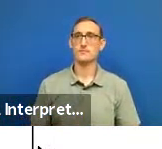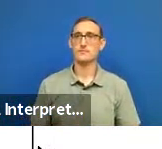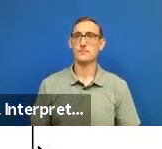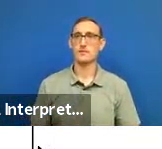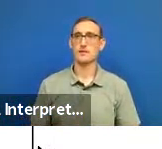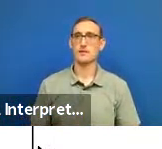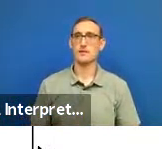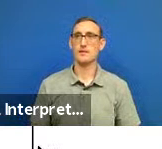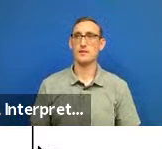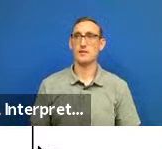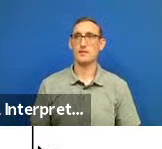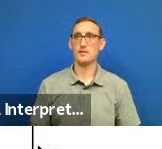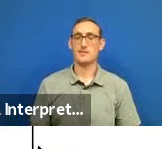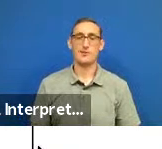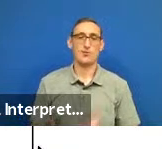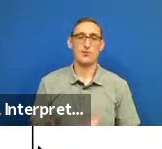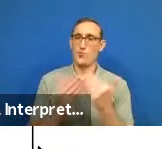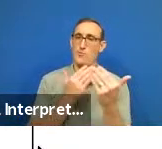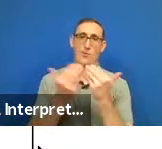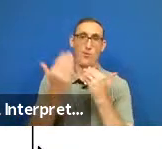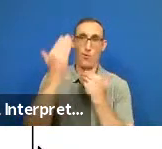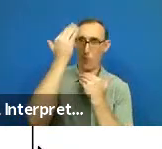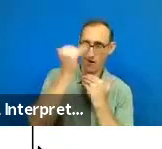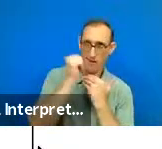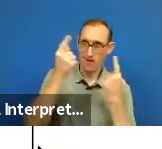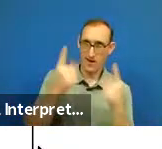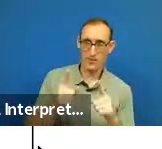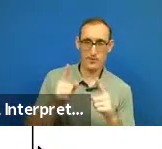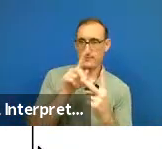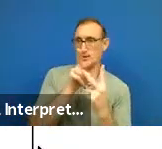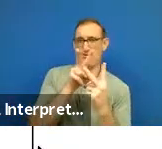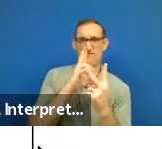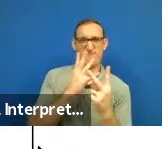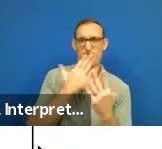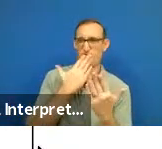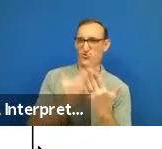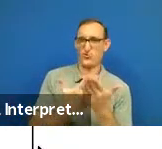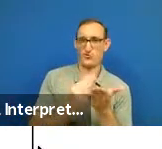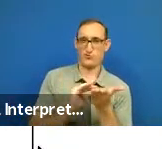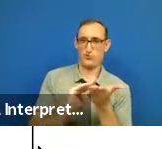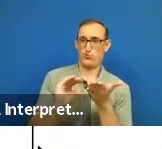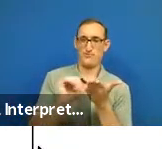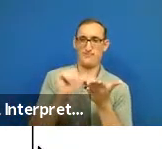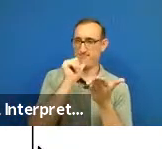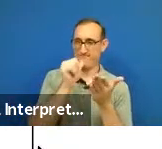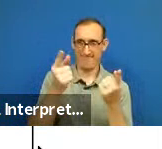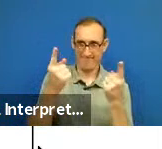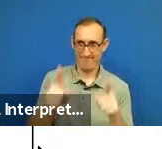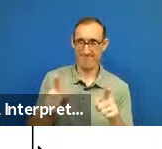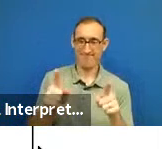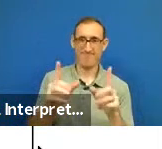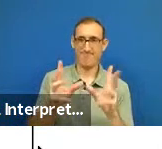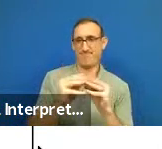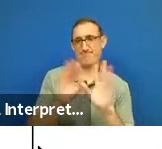Either one's a good excuse, but